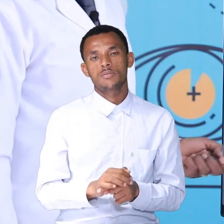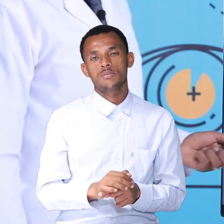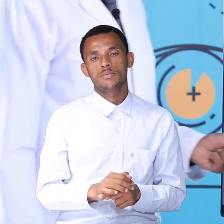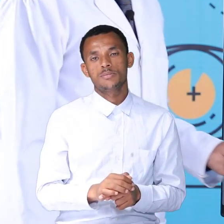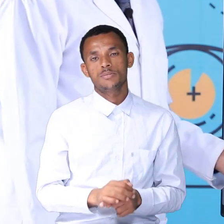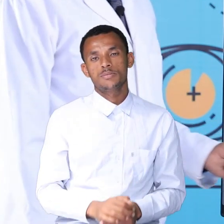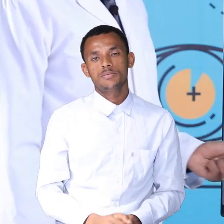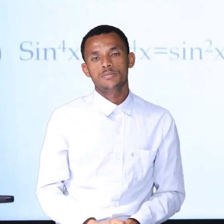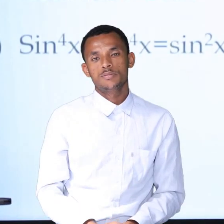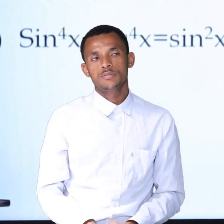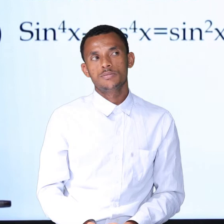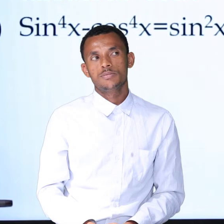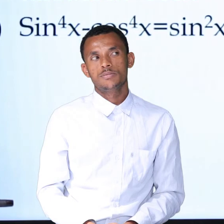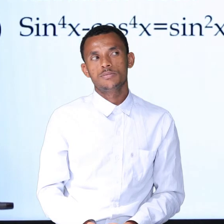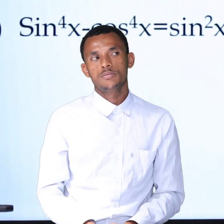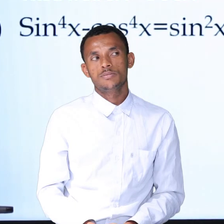identity.